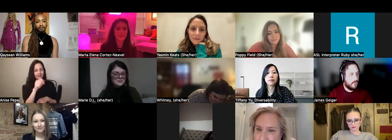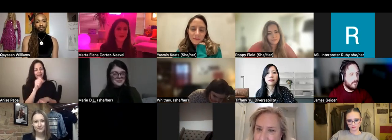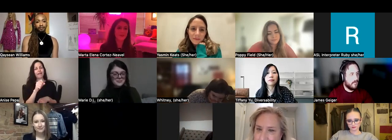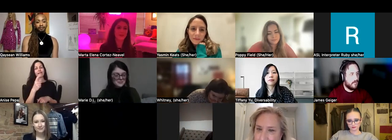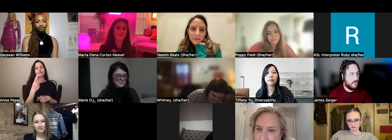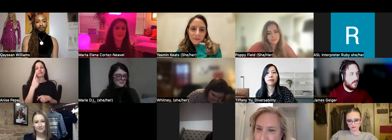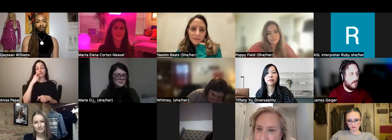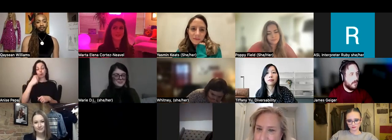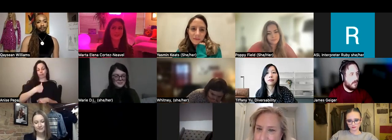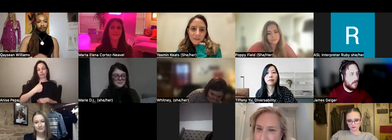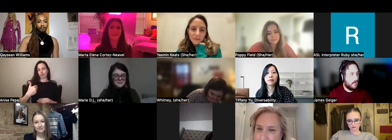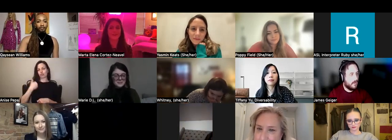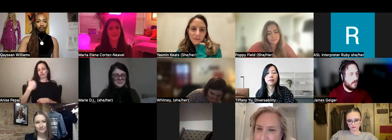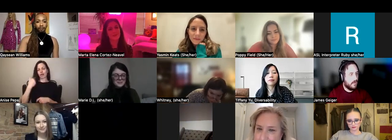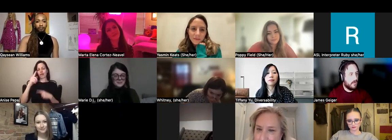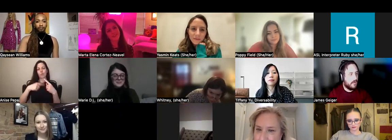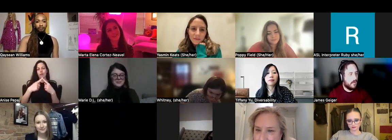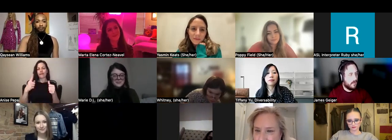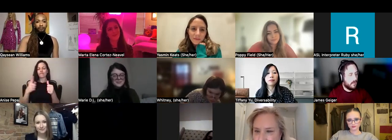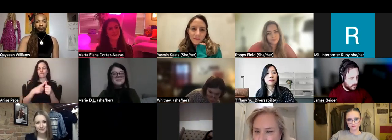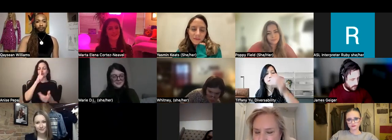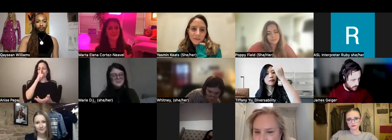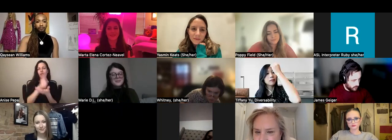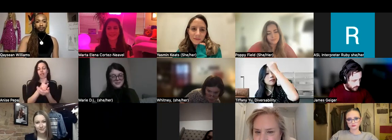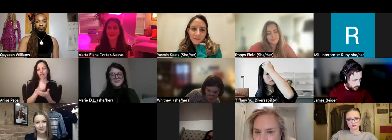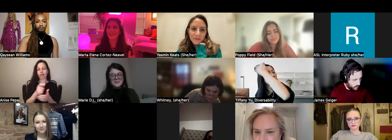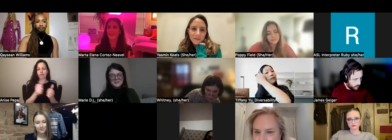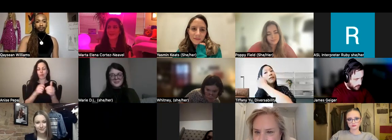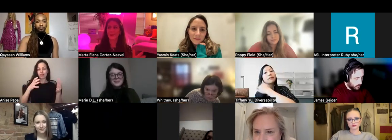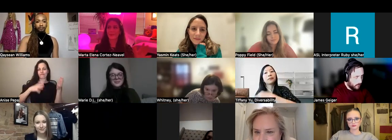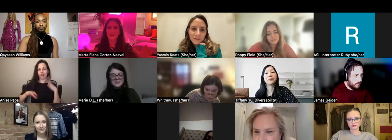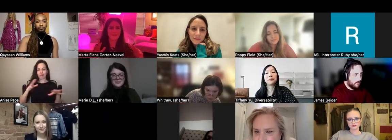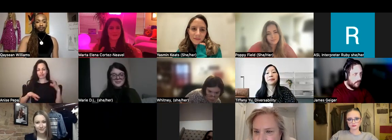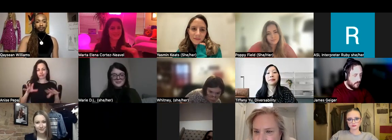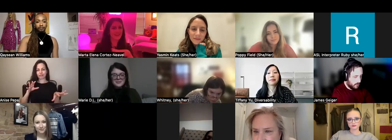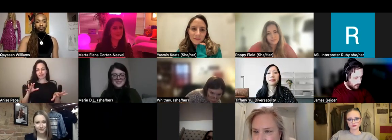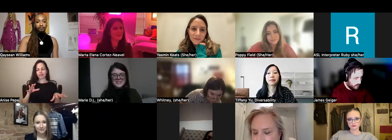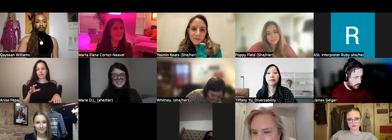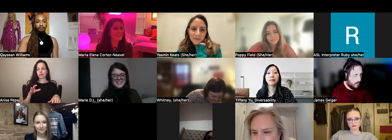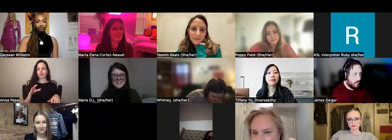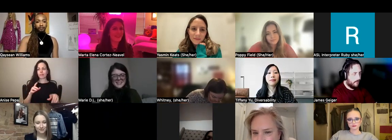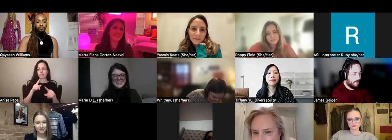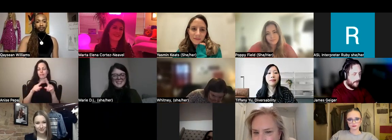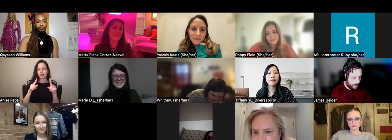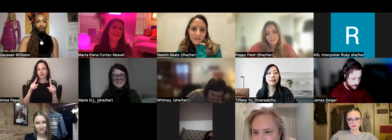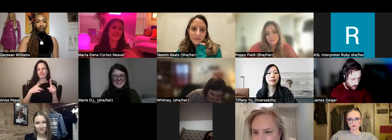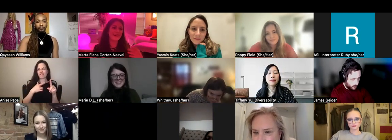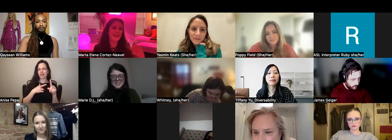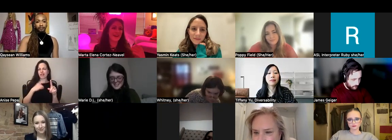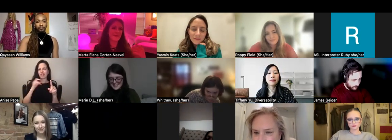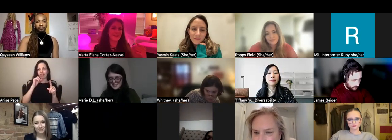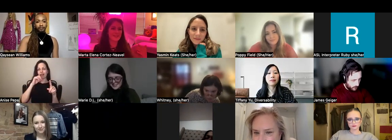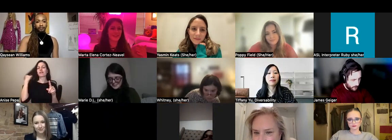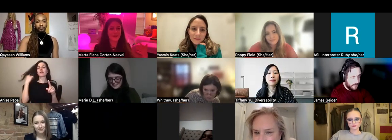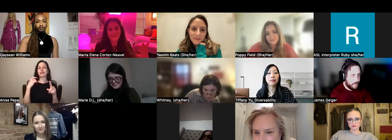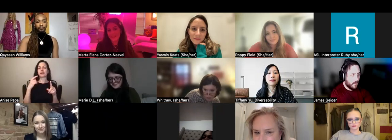really young when I first like fell in love with fashion, but it was kind of like beaten out of me in a way, like by,